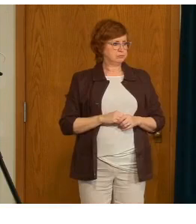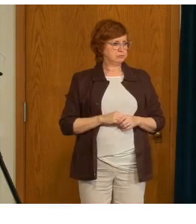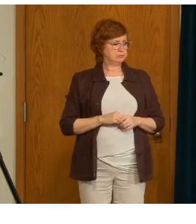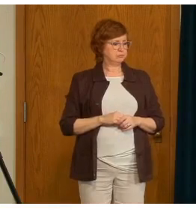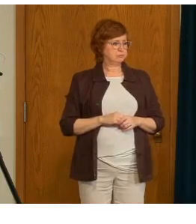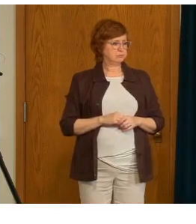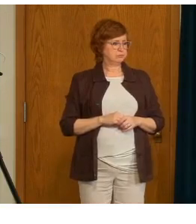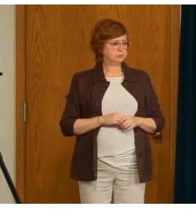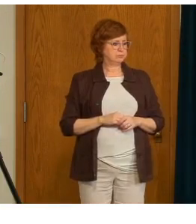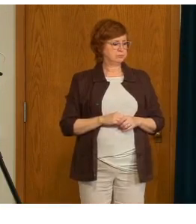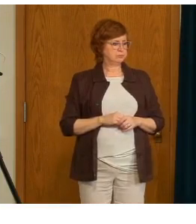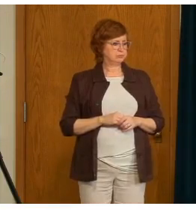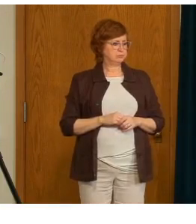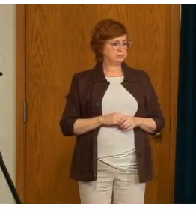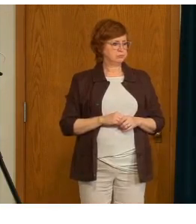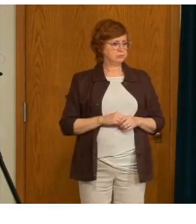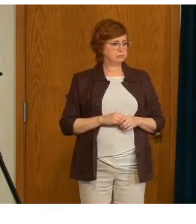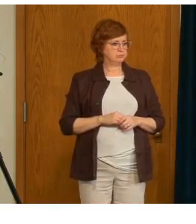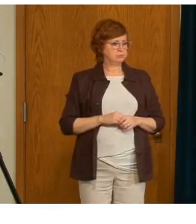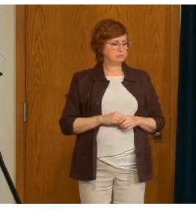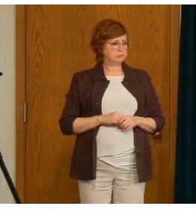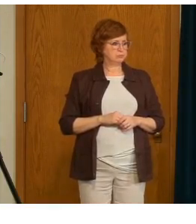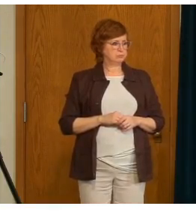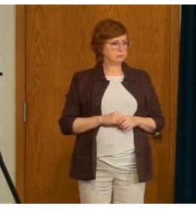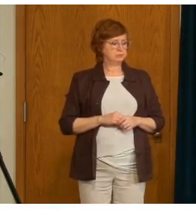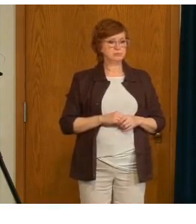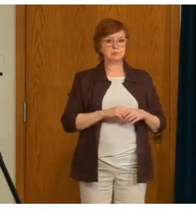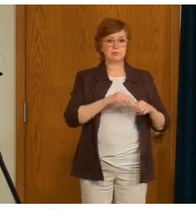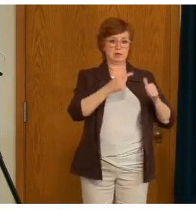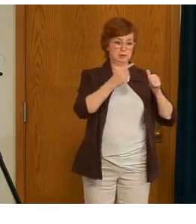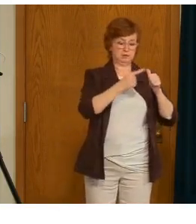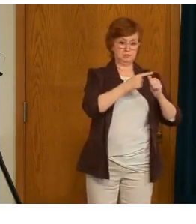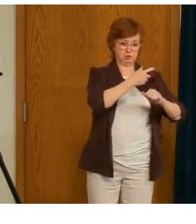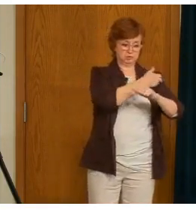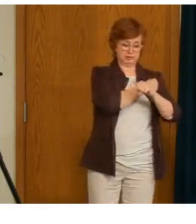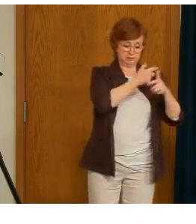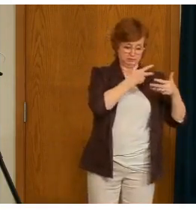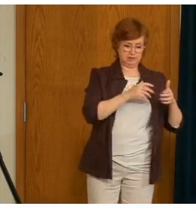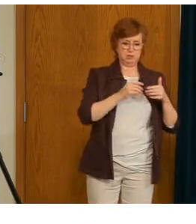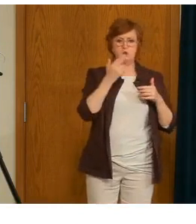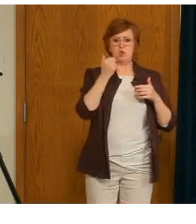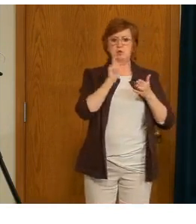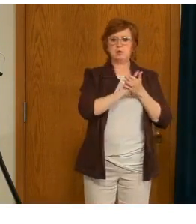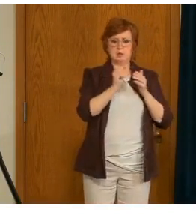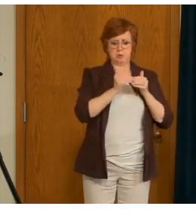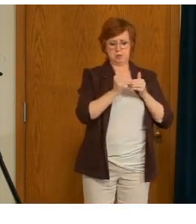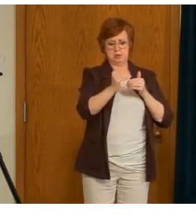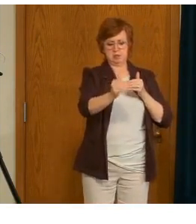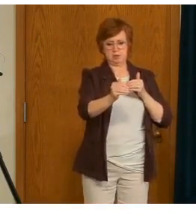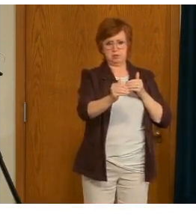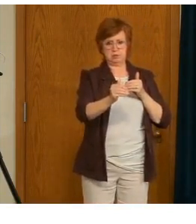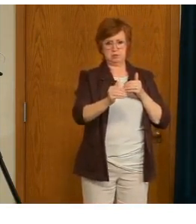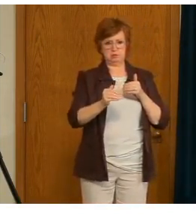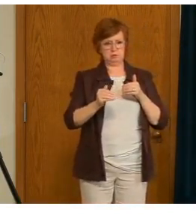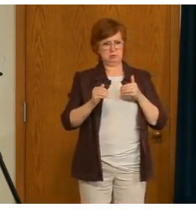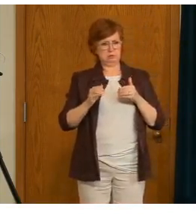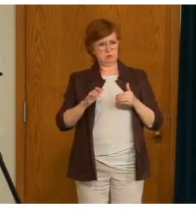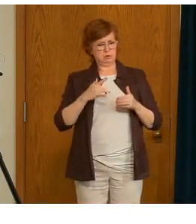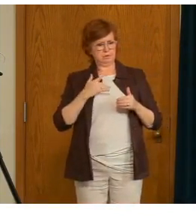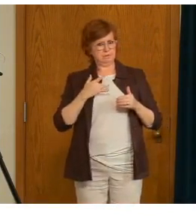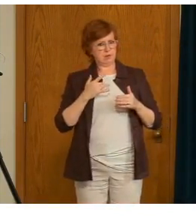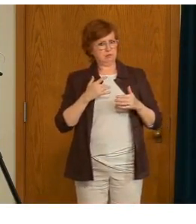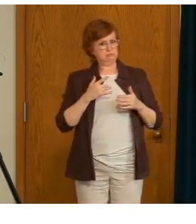Yeah, so starting eligibility at 13 weeks after the first dose, are you confident that will leave enough time? Like, we know that